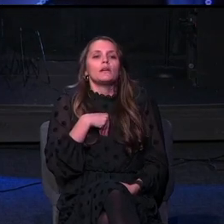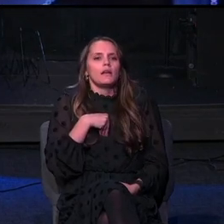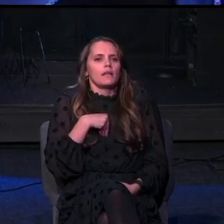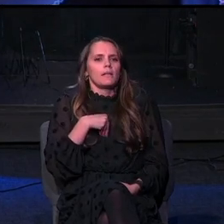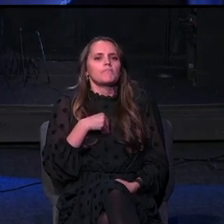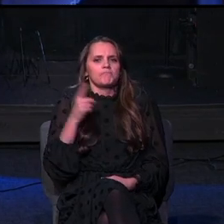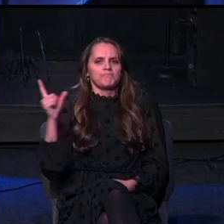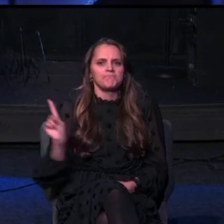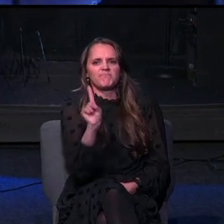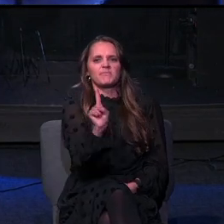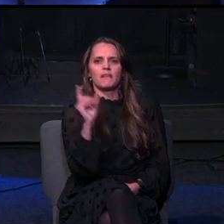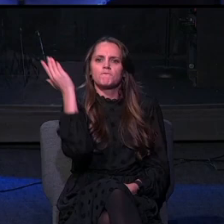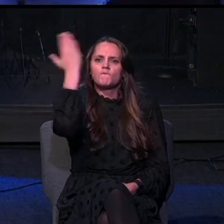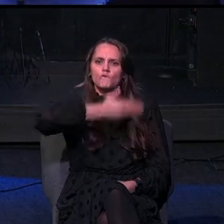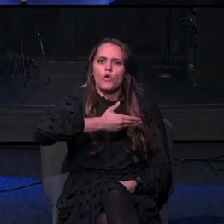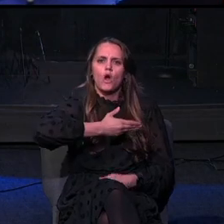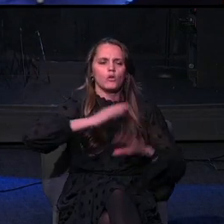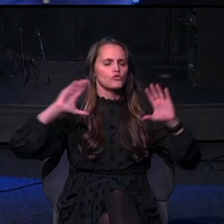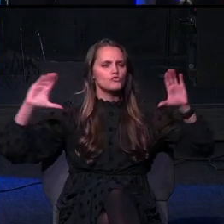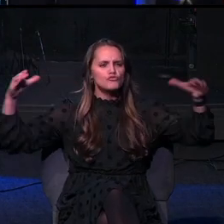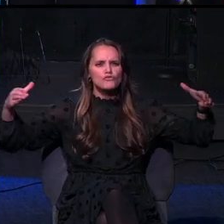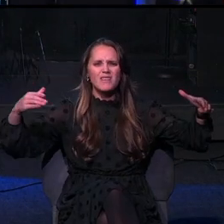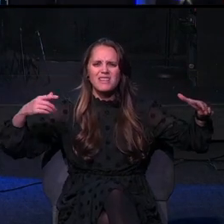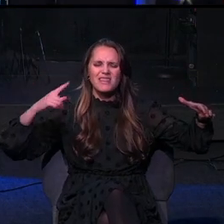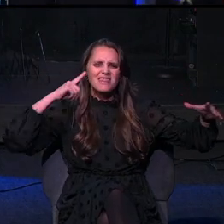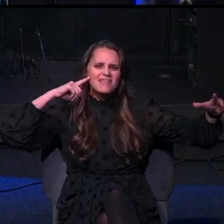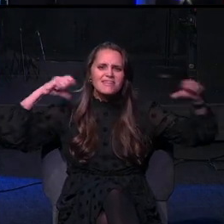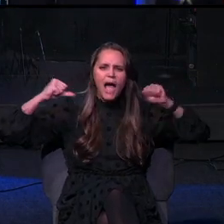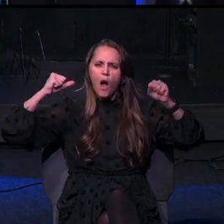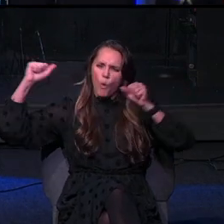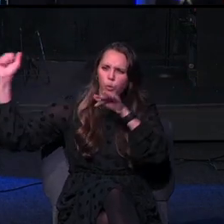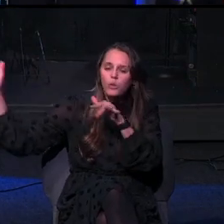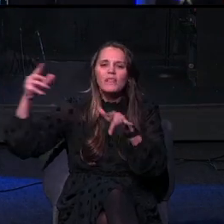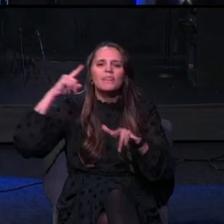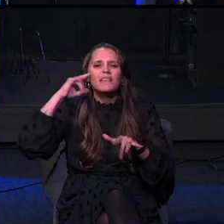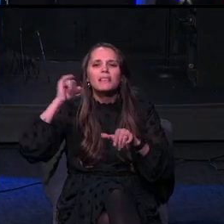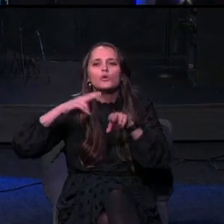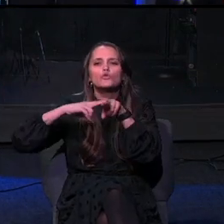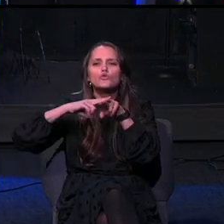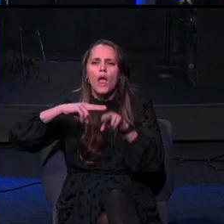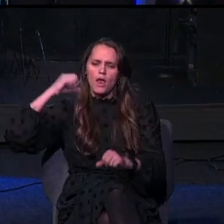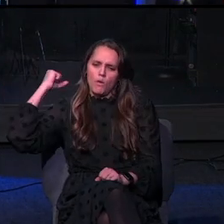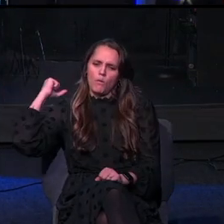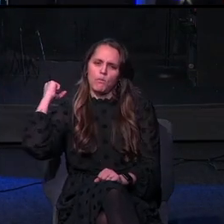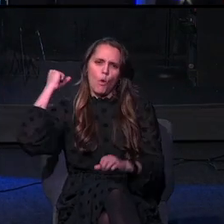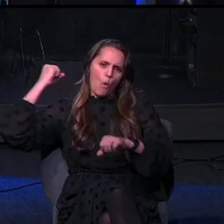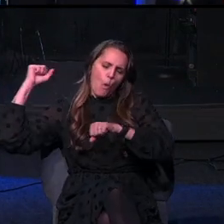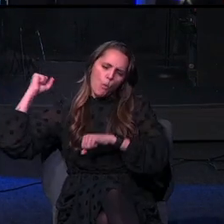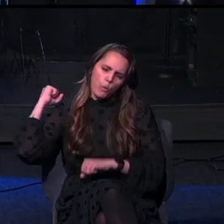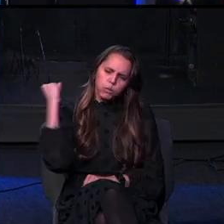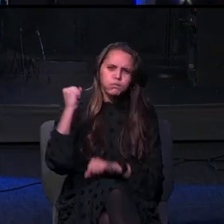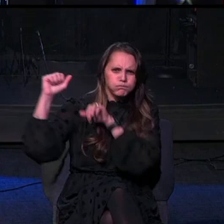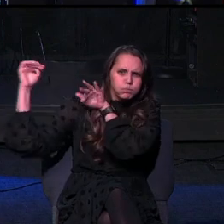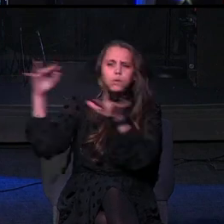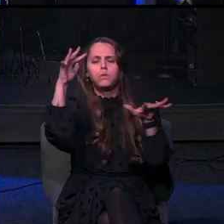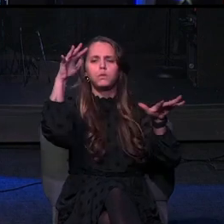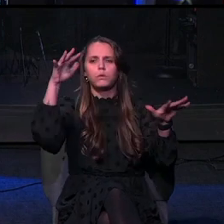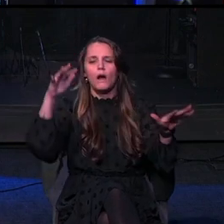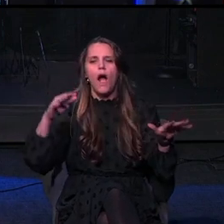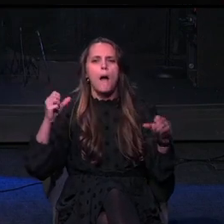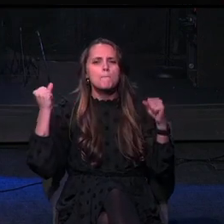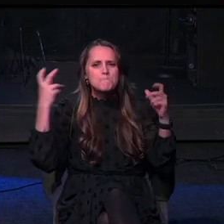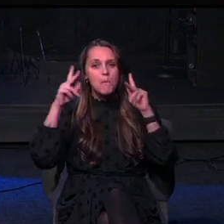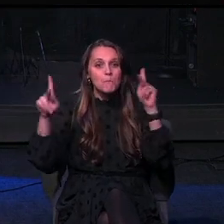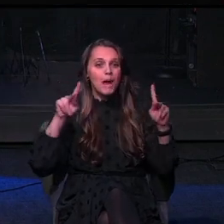This loud wind and the rush, like I picture a freight train that just barrels through. All of these people gather and they're wondering, what is going